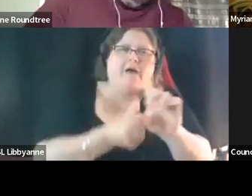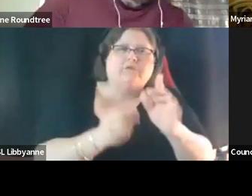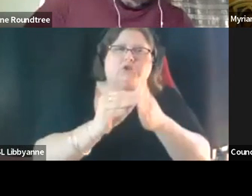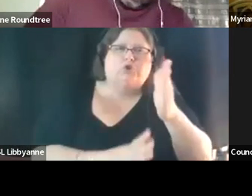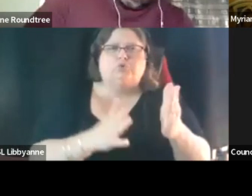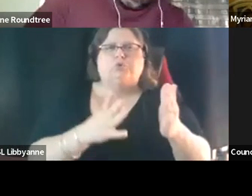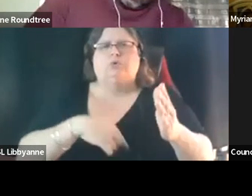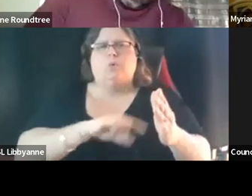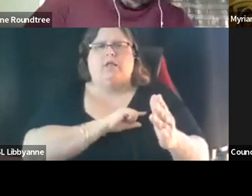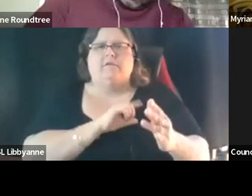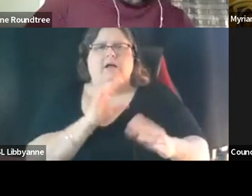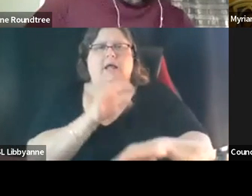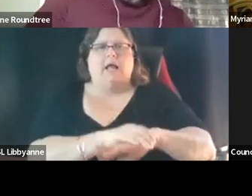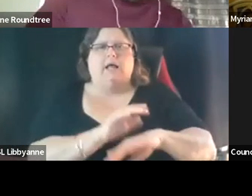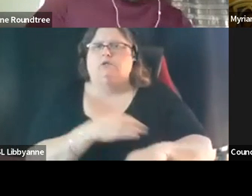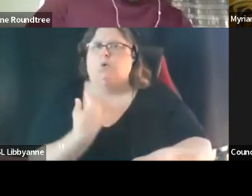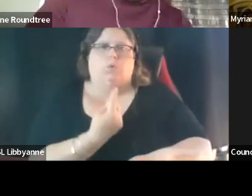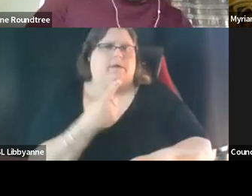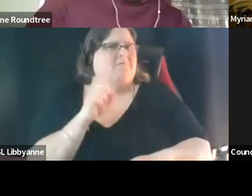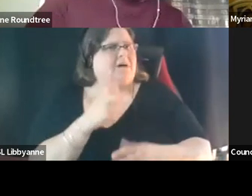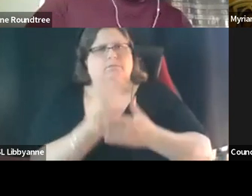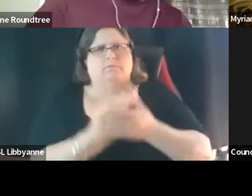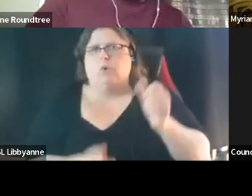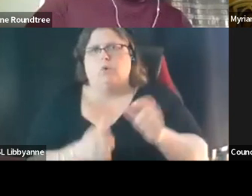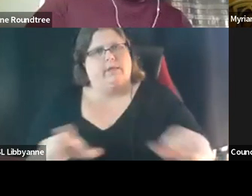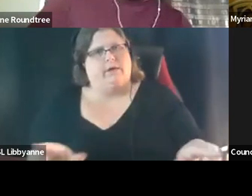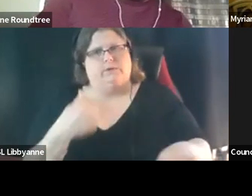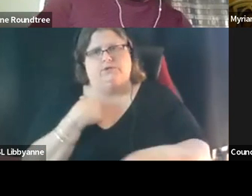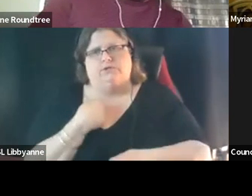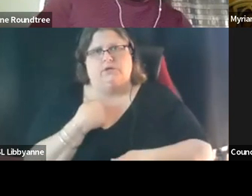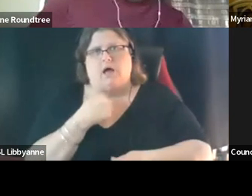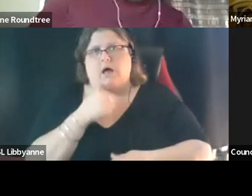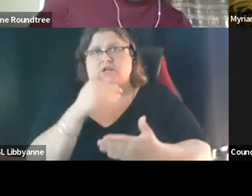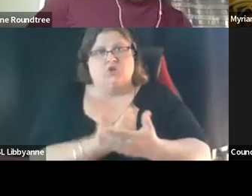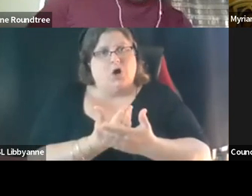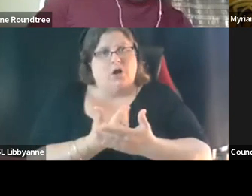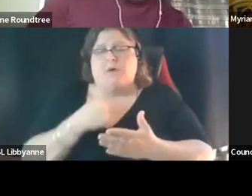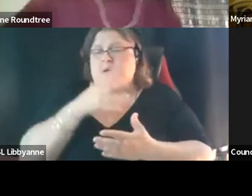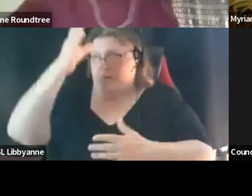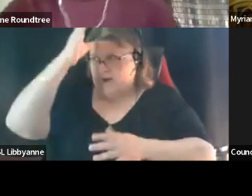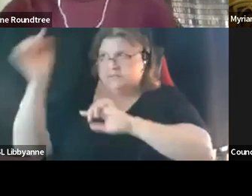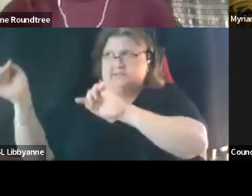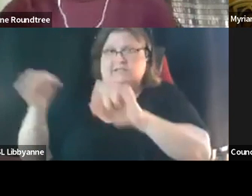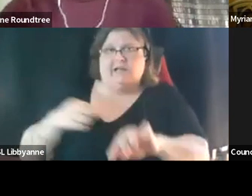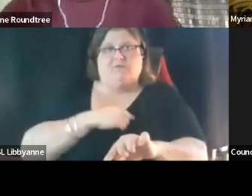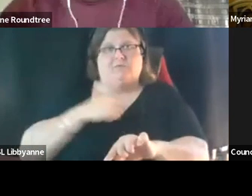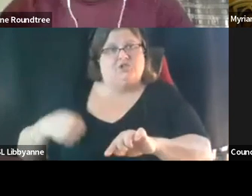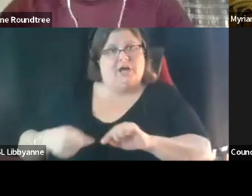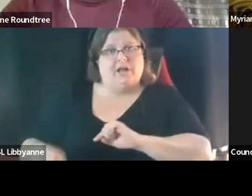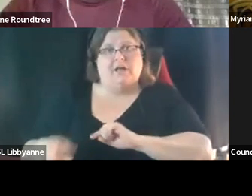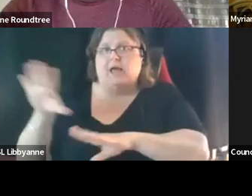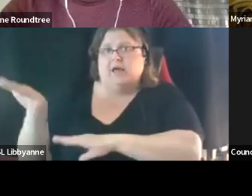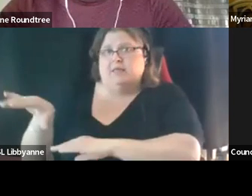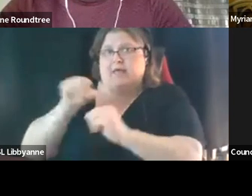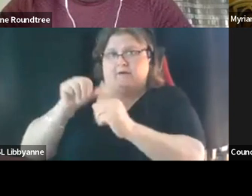proficient in English only. I'm the daughter of immigrants from China. They left China due to war, came